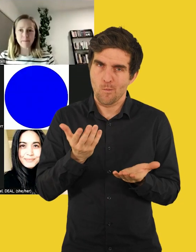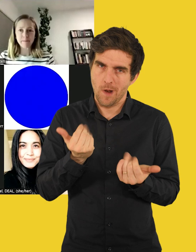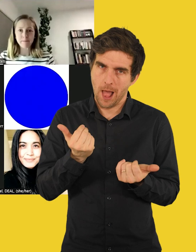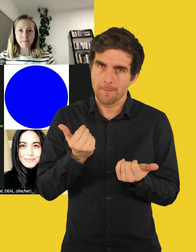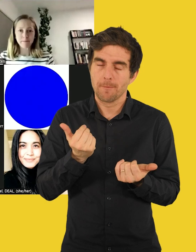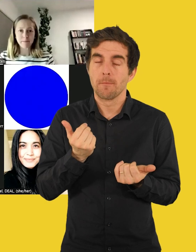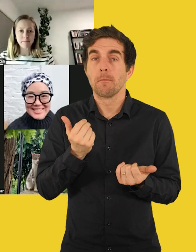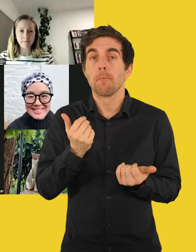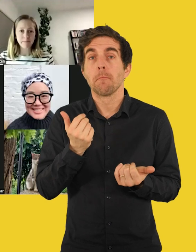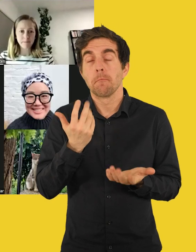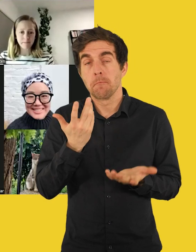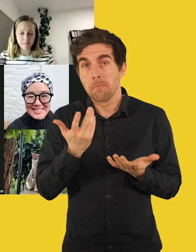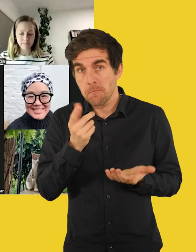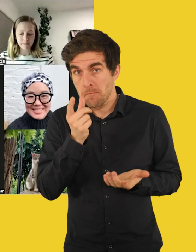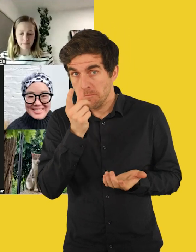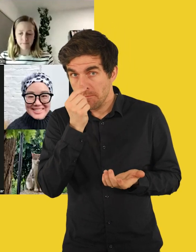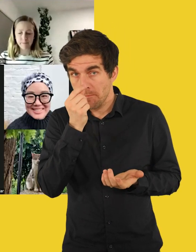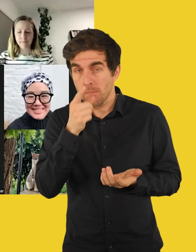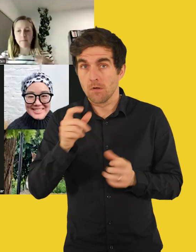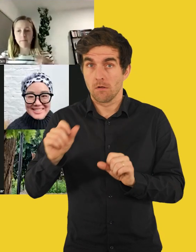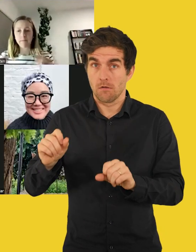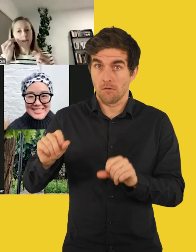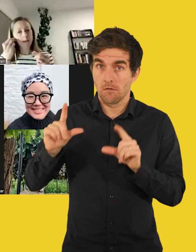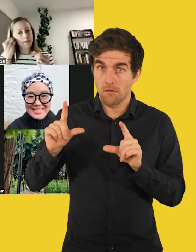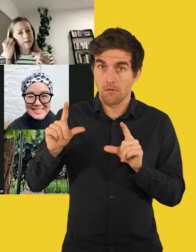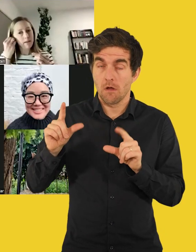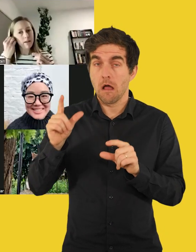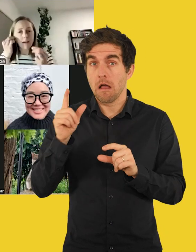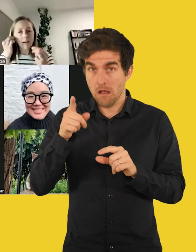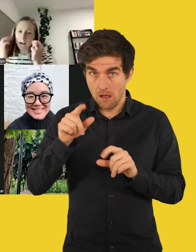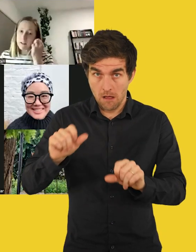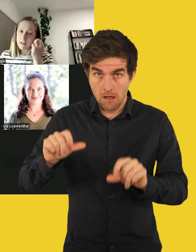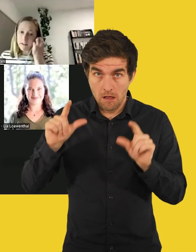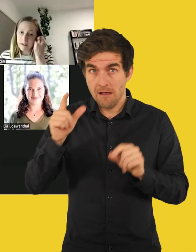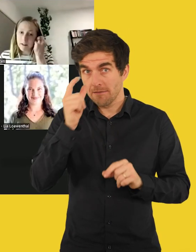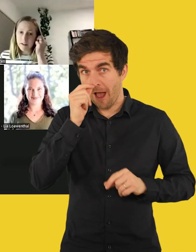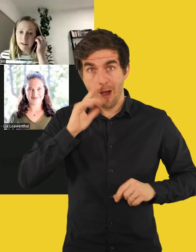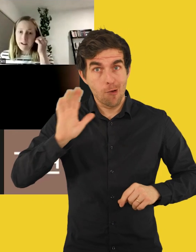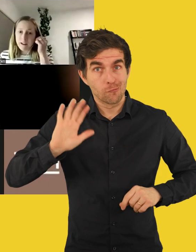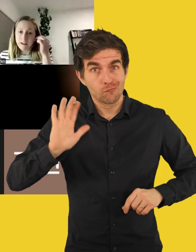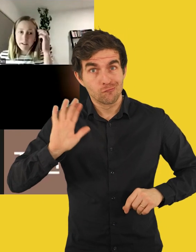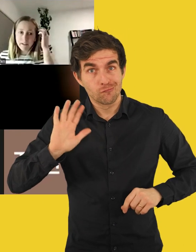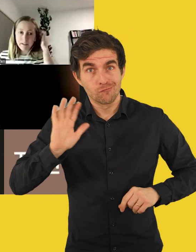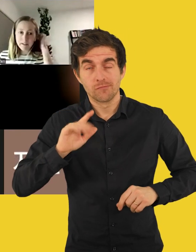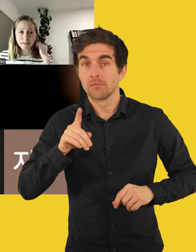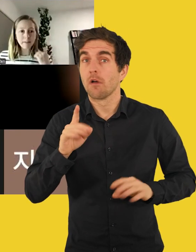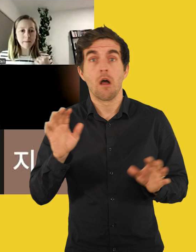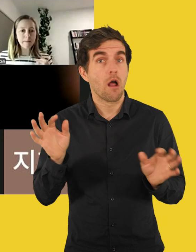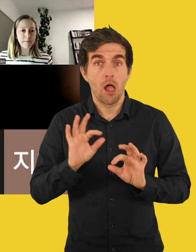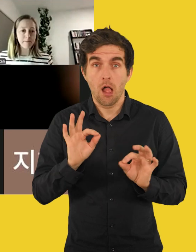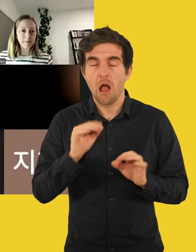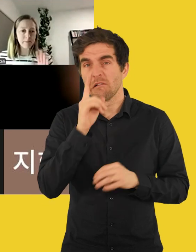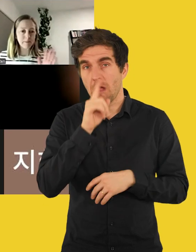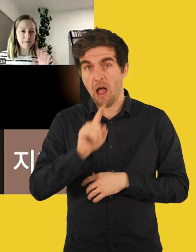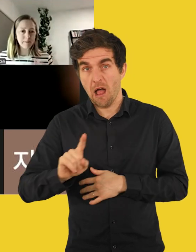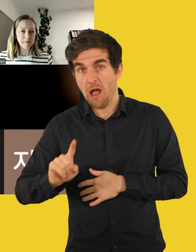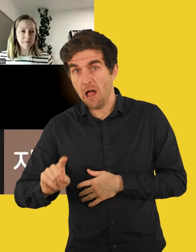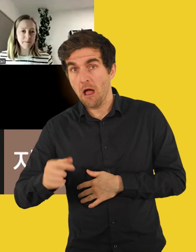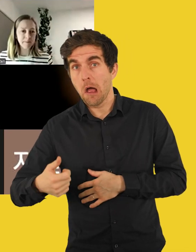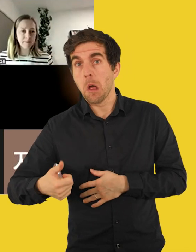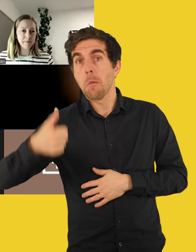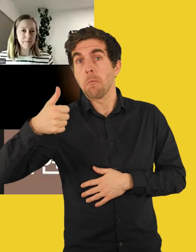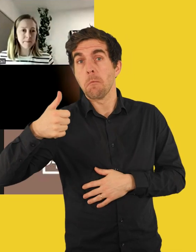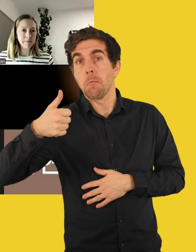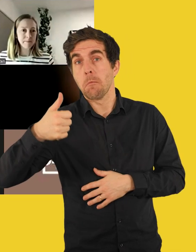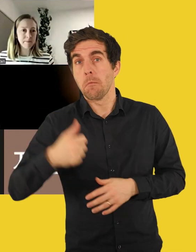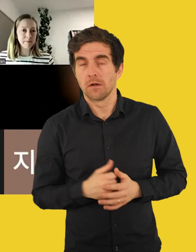you to, maybe you like to, if you're on camera, you can wave. If you're not on camera,